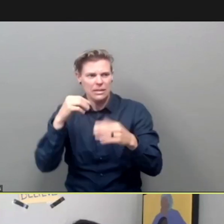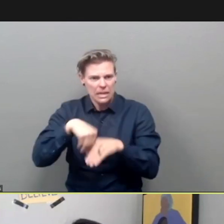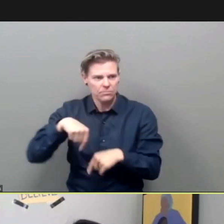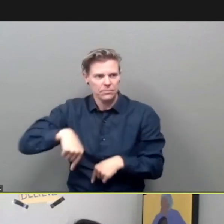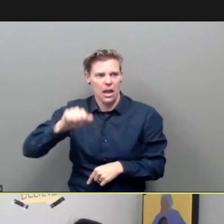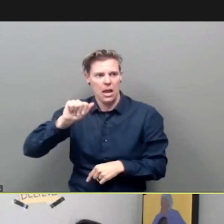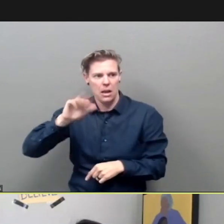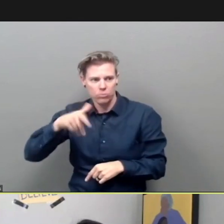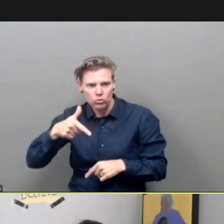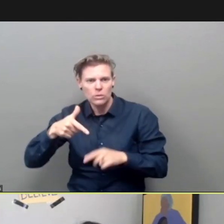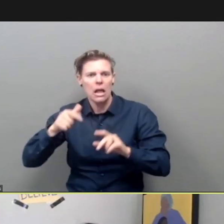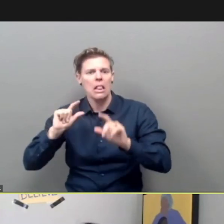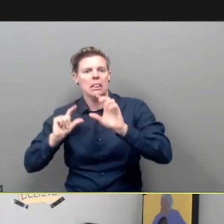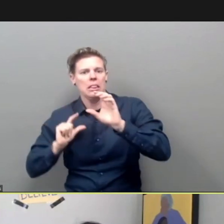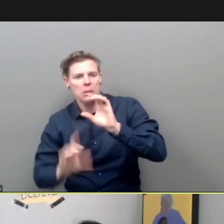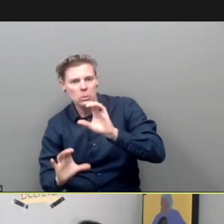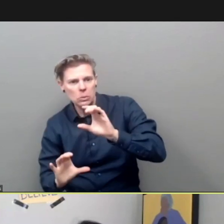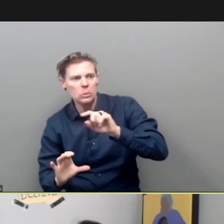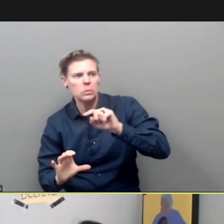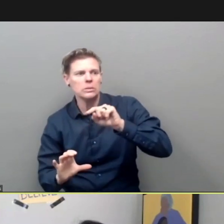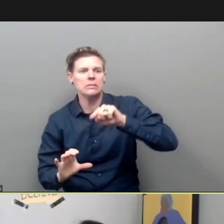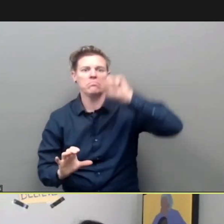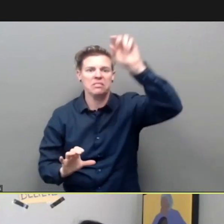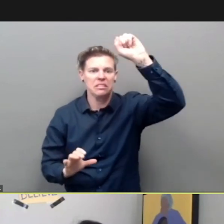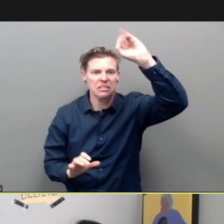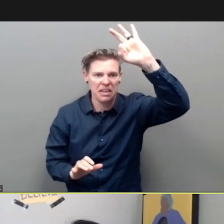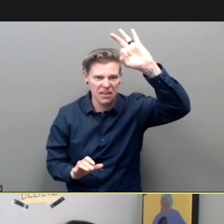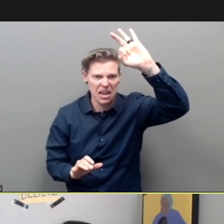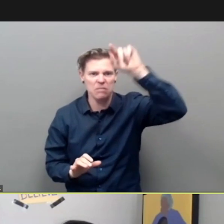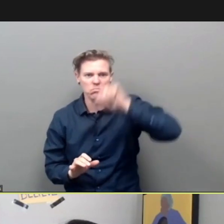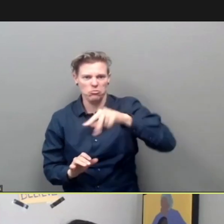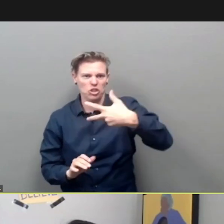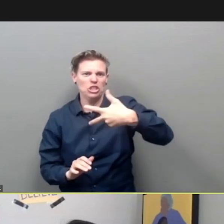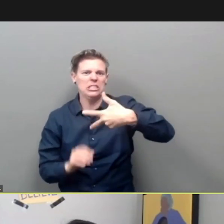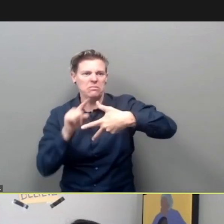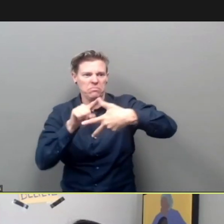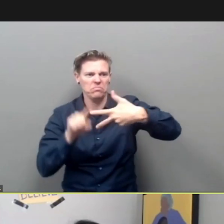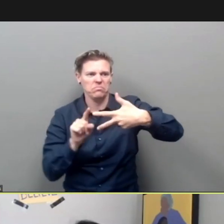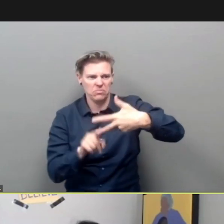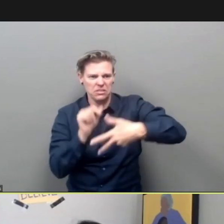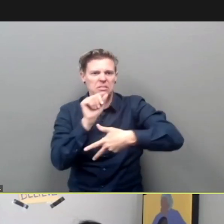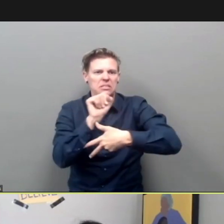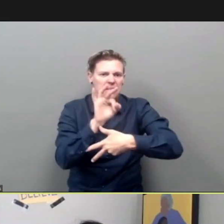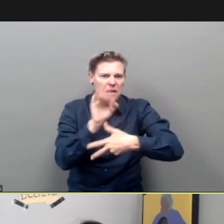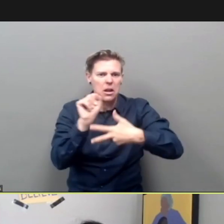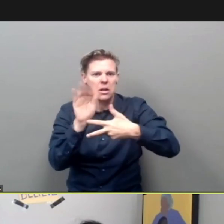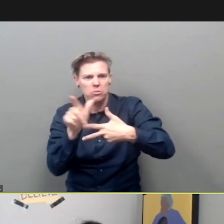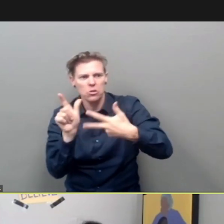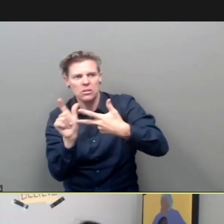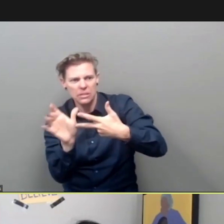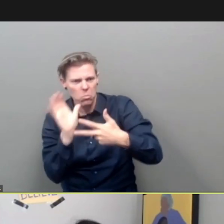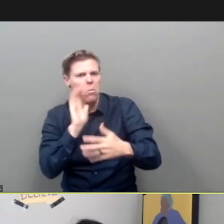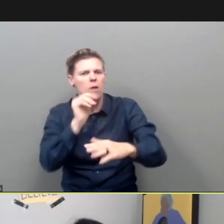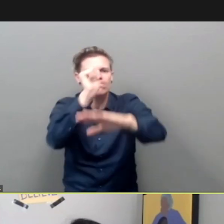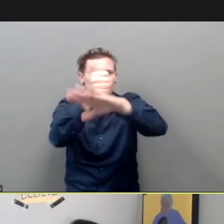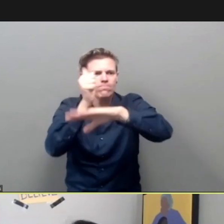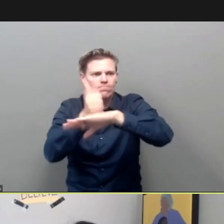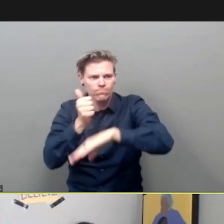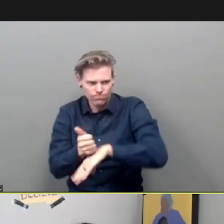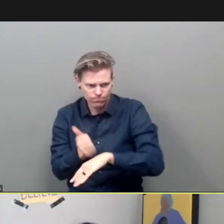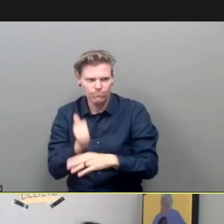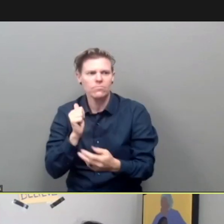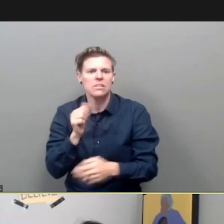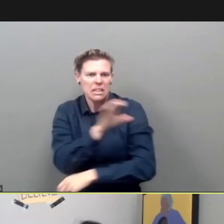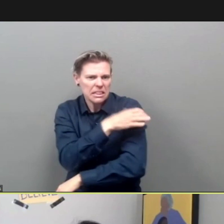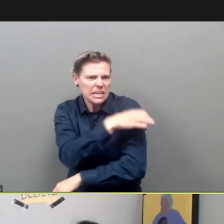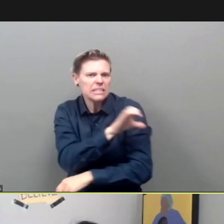of the larger locations. And they'll also be doing some school sites throughout. And so you'll be able to find all